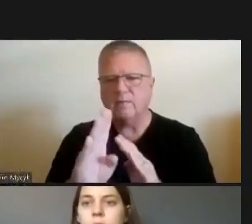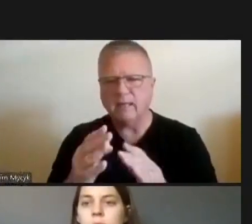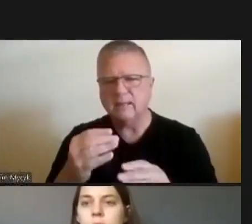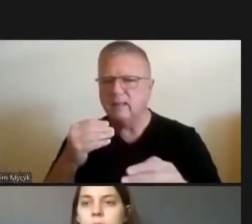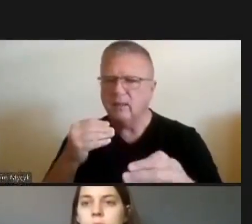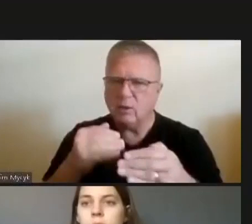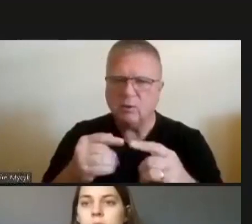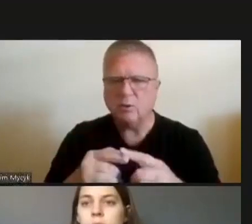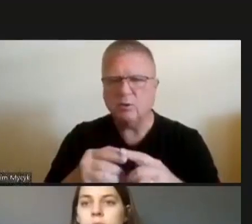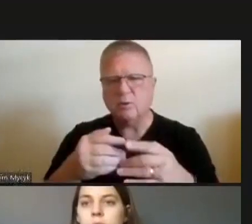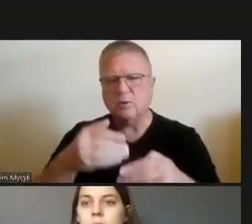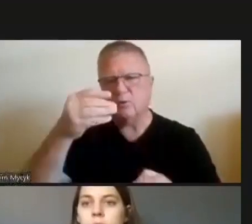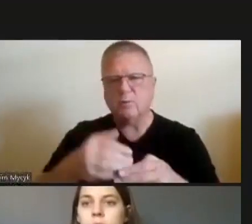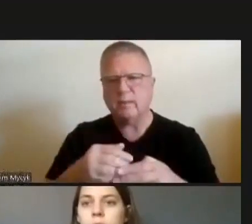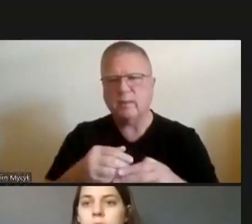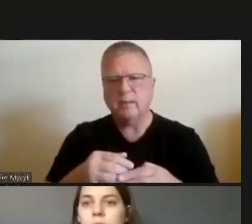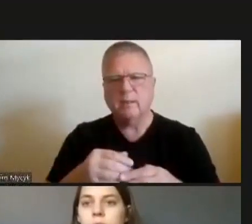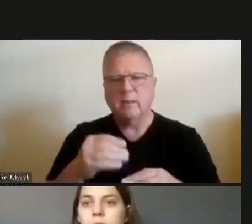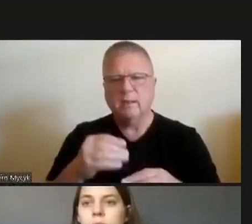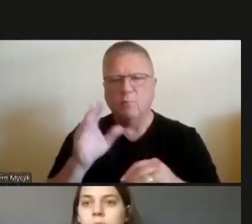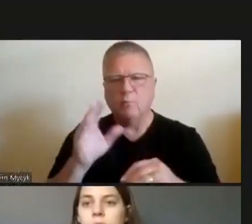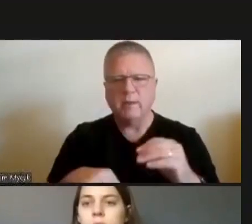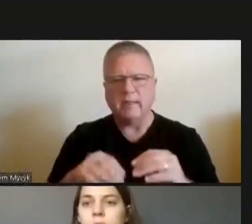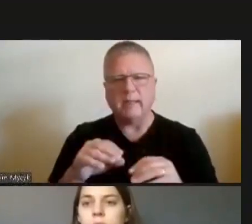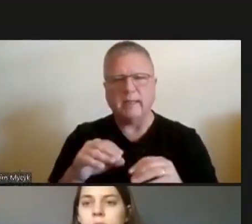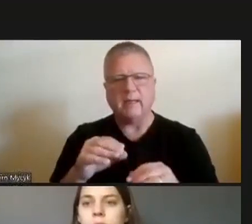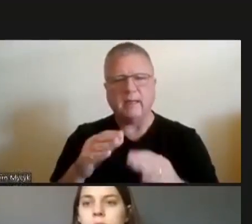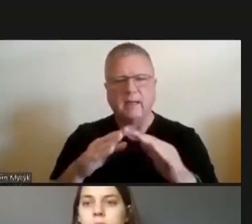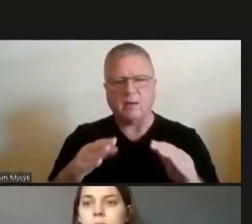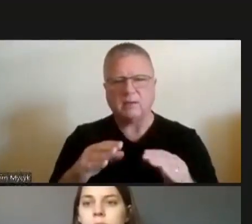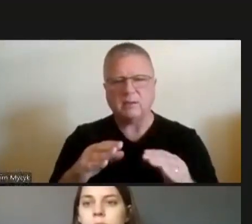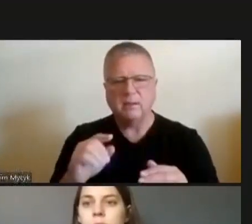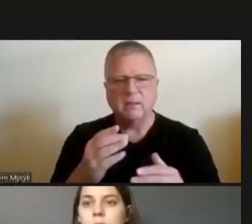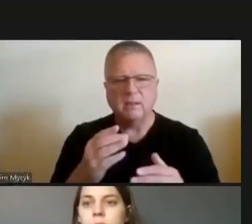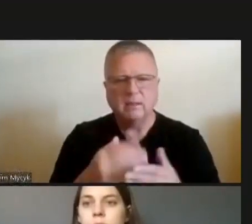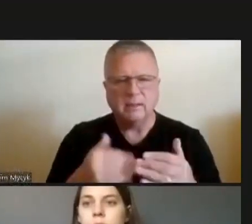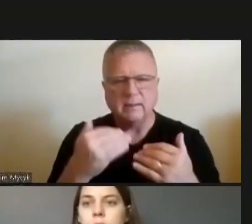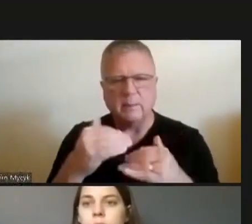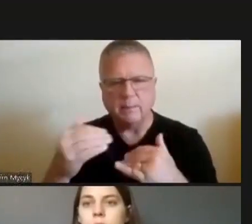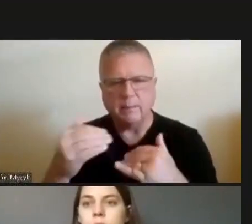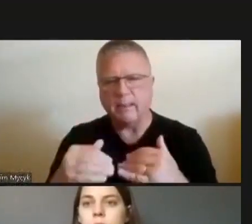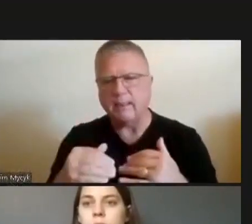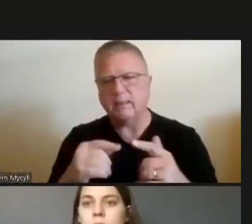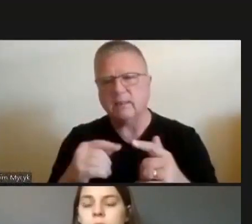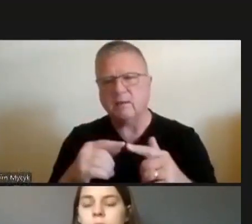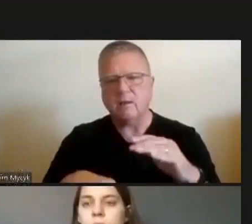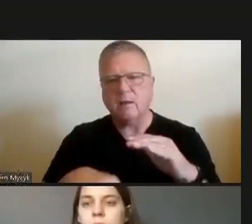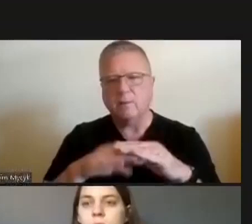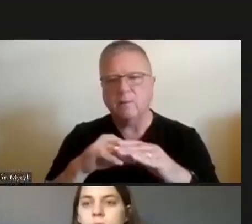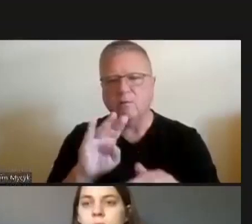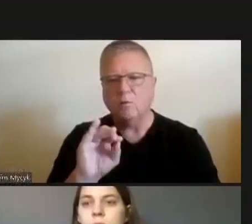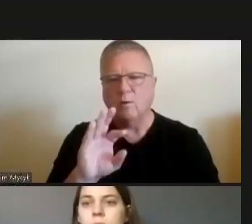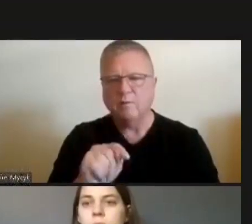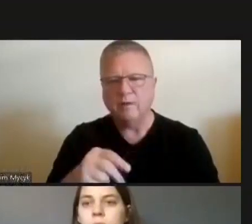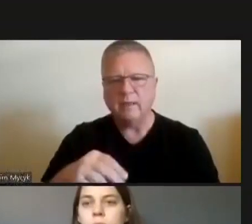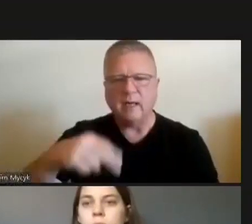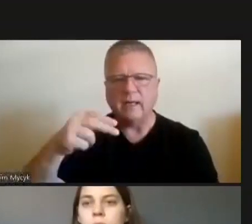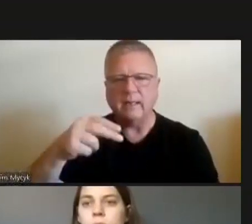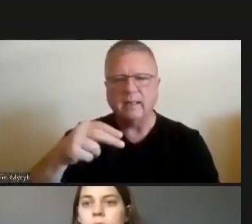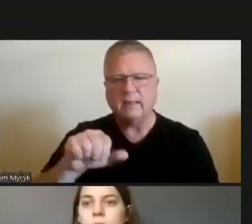only open and ornamental fences are permitted, and they're limited to 4 feet in height. And then in all other instances, fences, walls, and